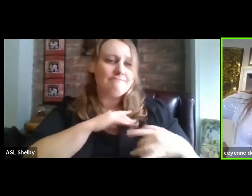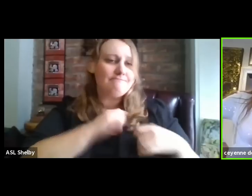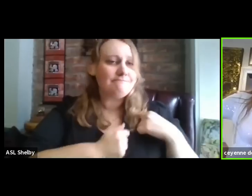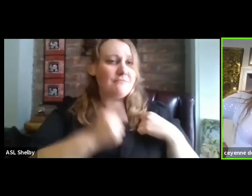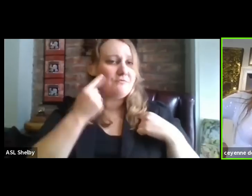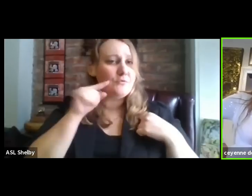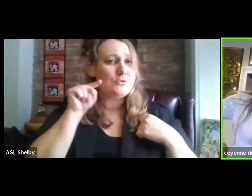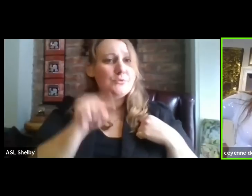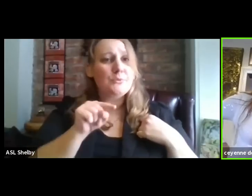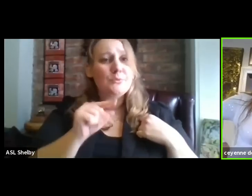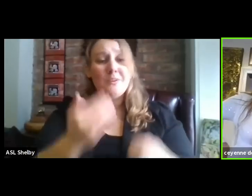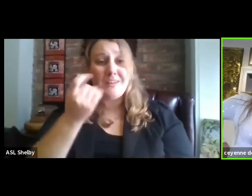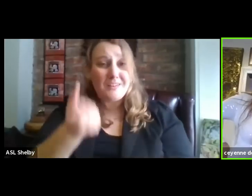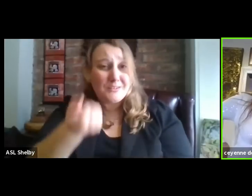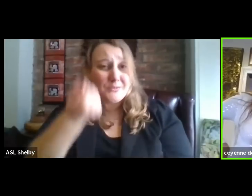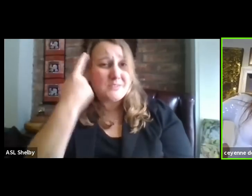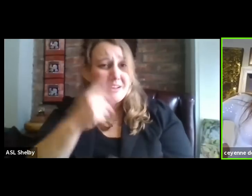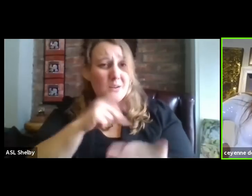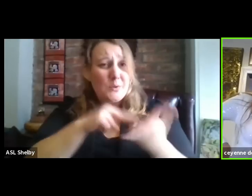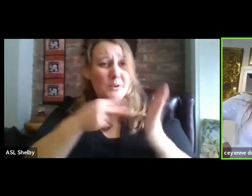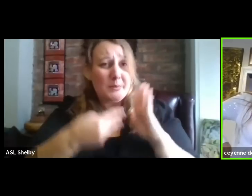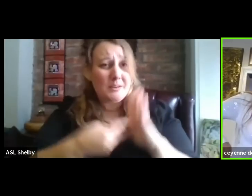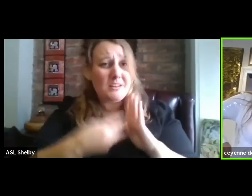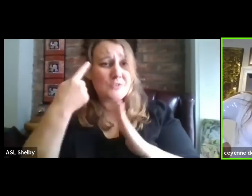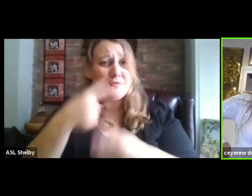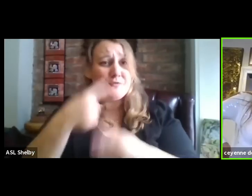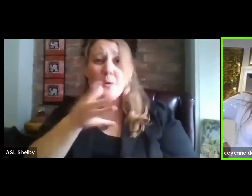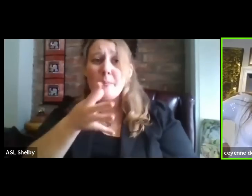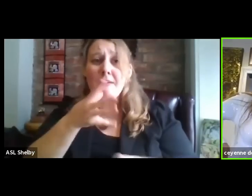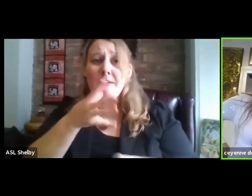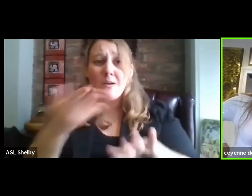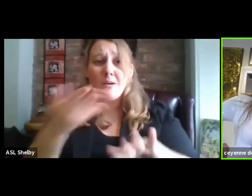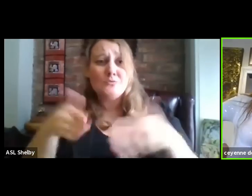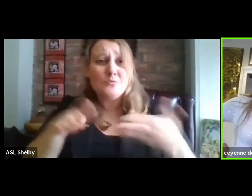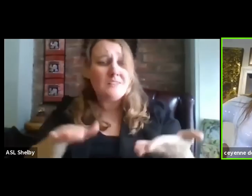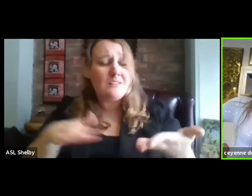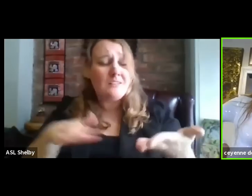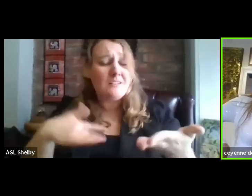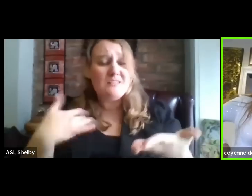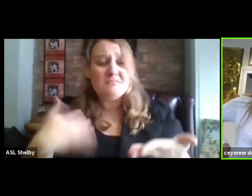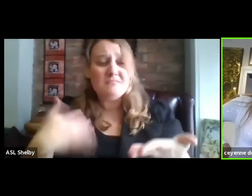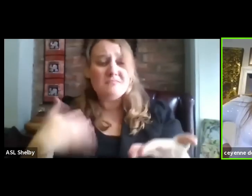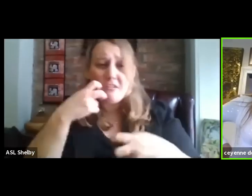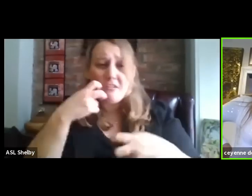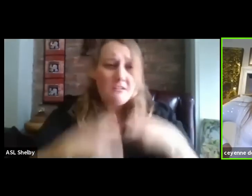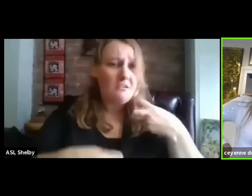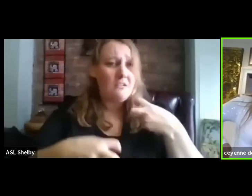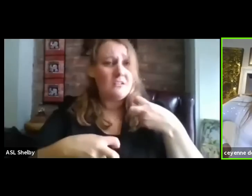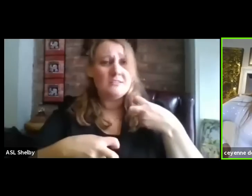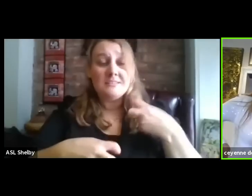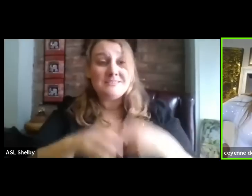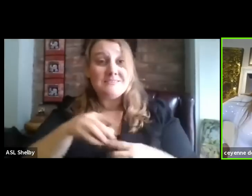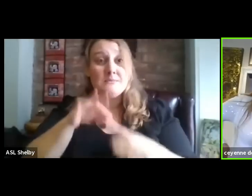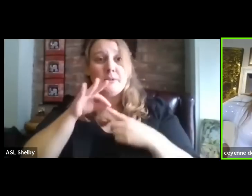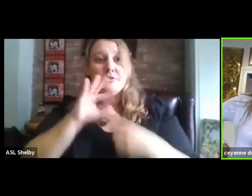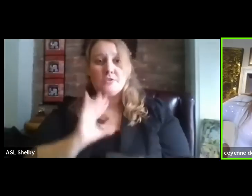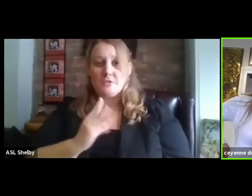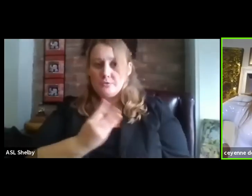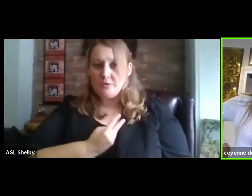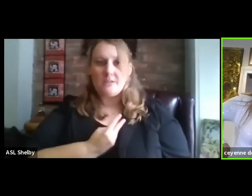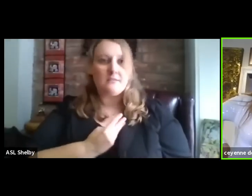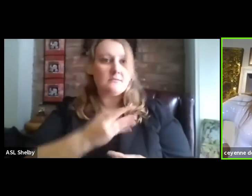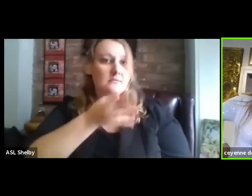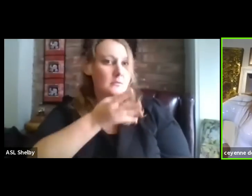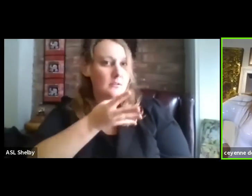owe you all a respect and love. That's a hard thing to deal with. Now, with some of the organizing around sex work and some of